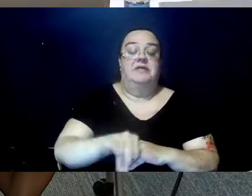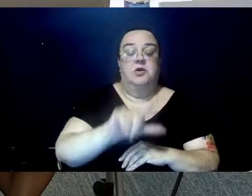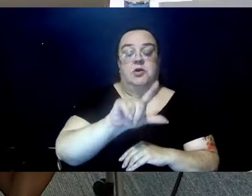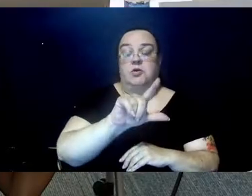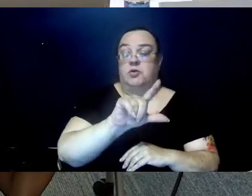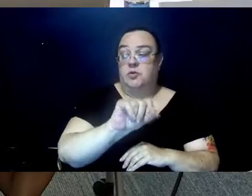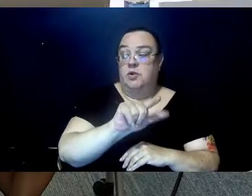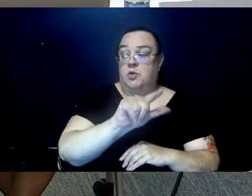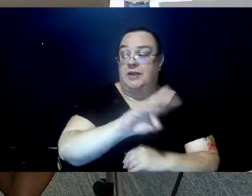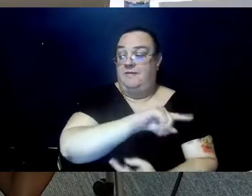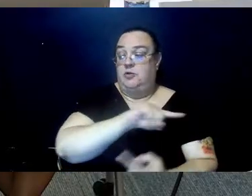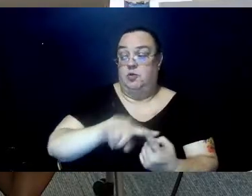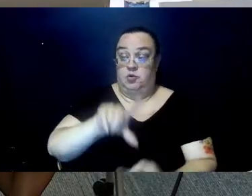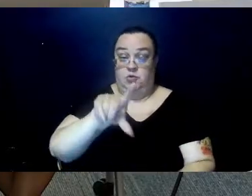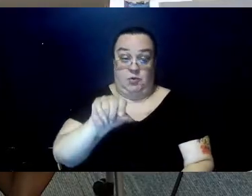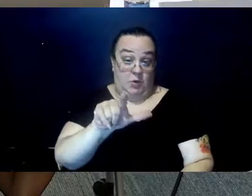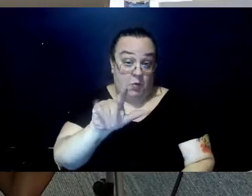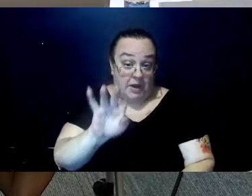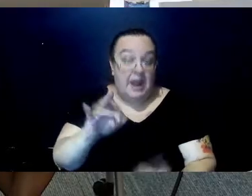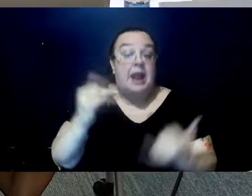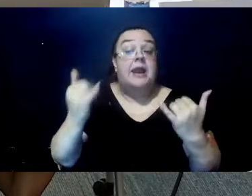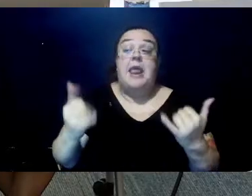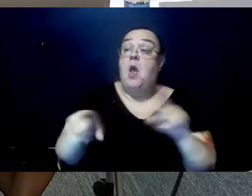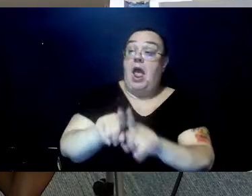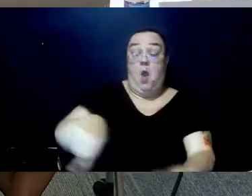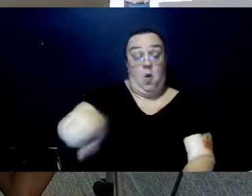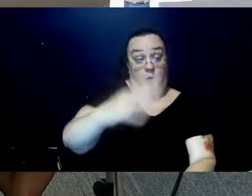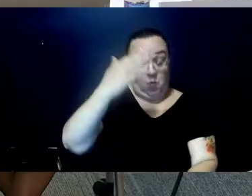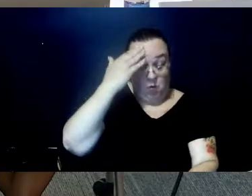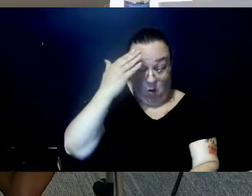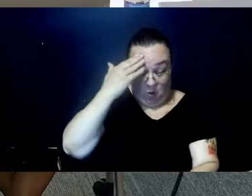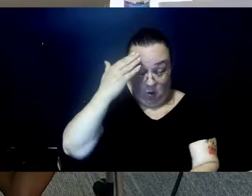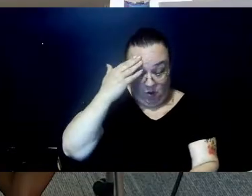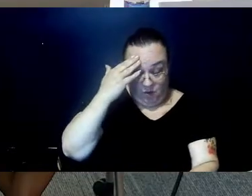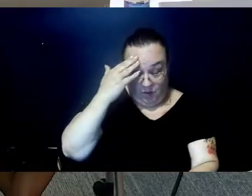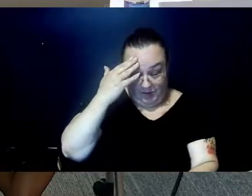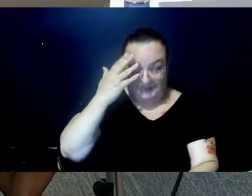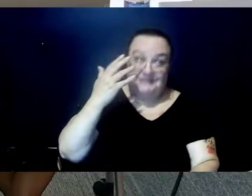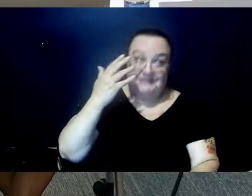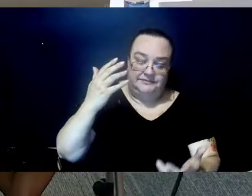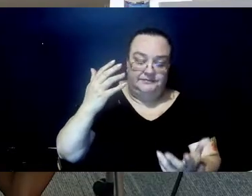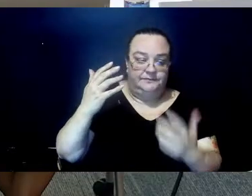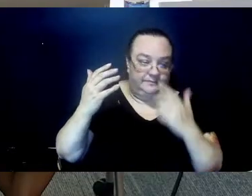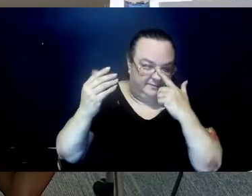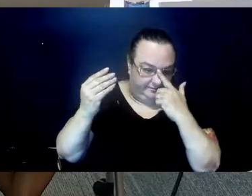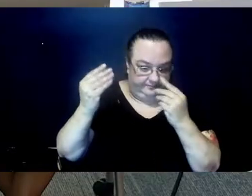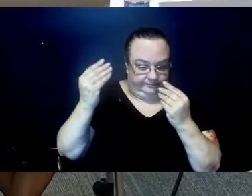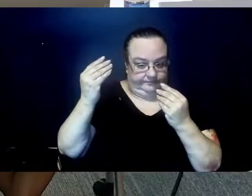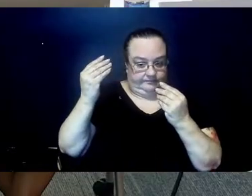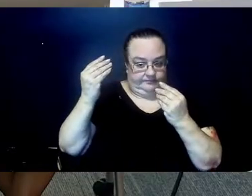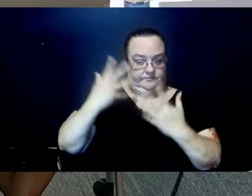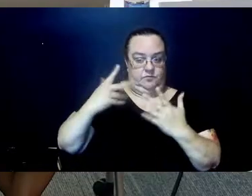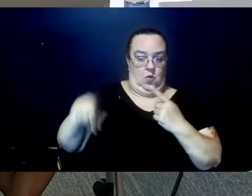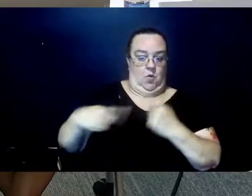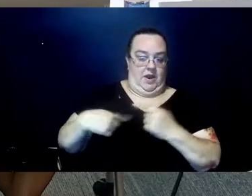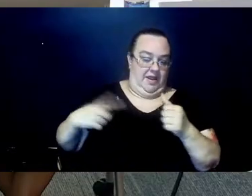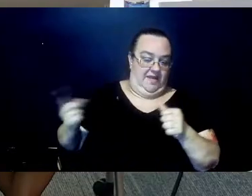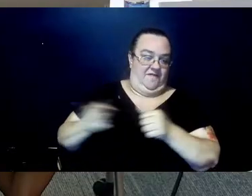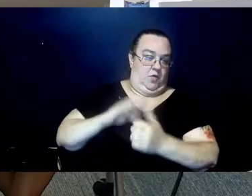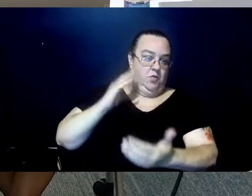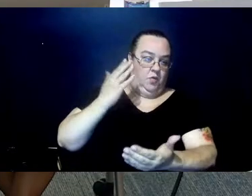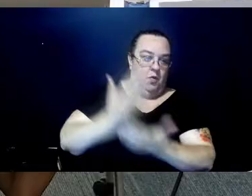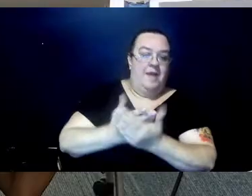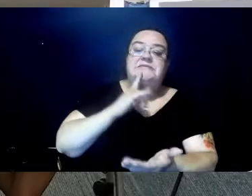2027-2029. As you all know, it was indicated to me when I first arrived that we were too rich to